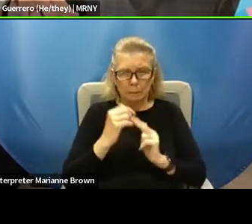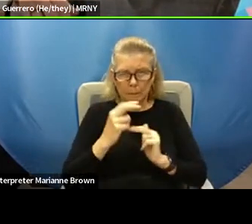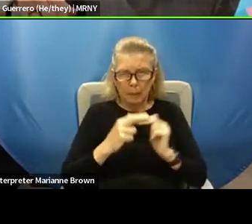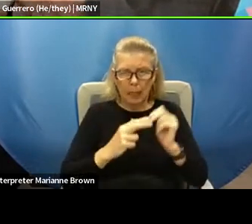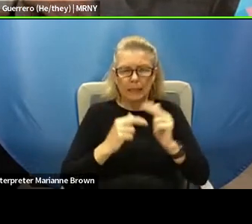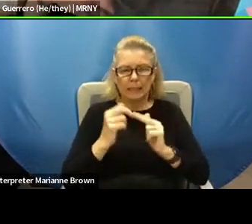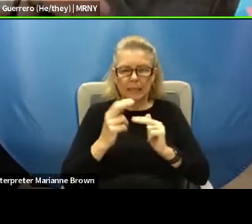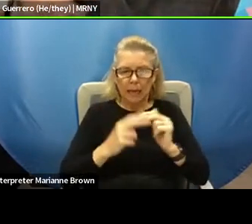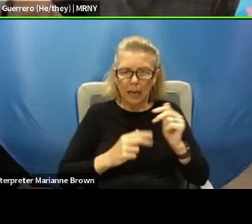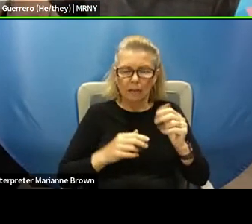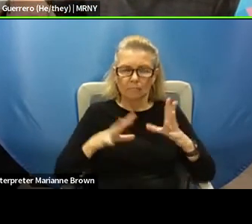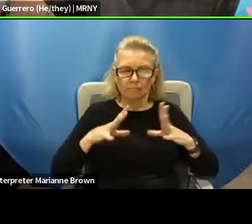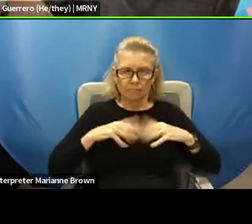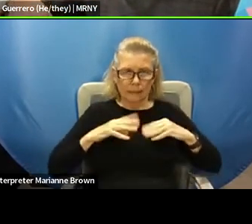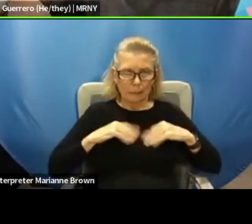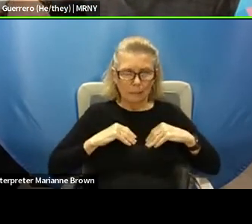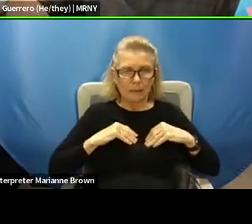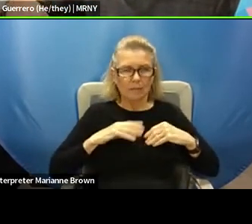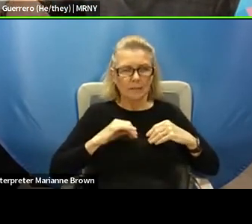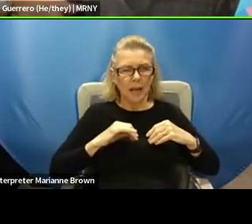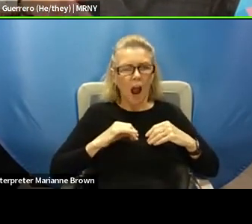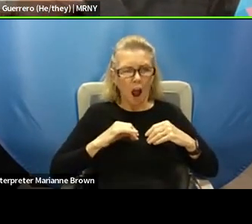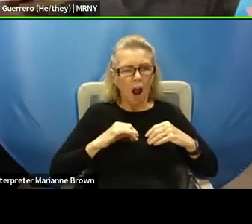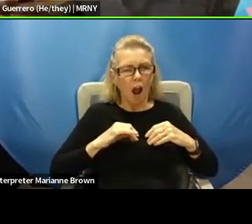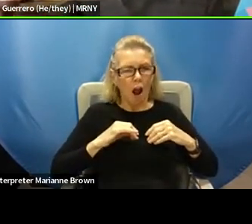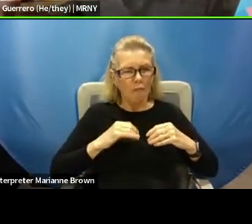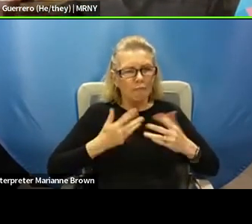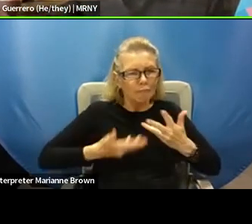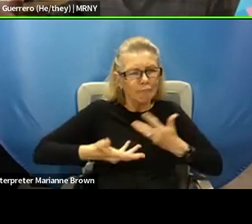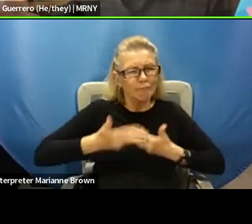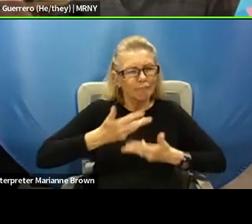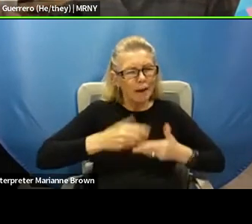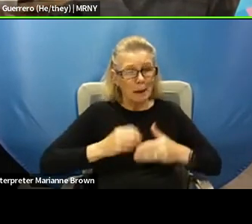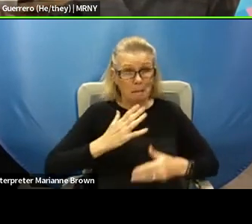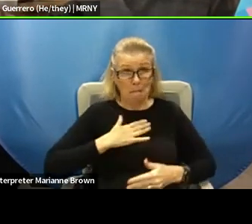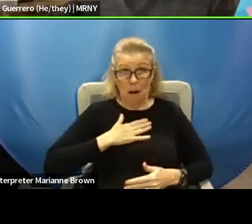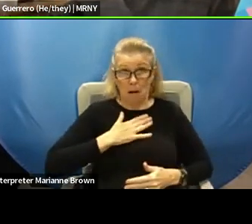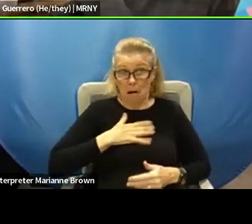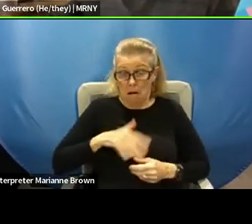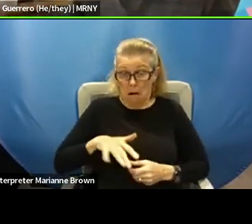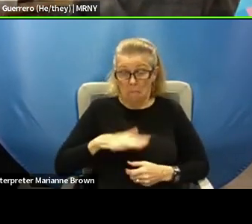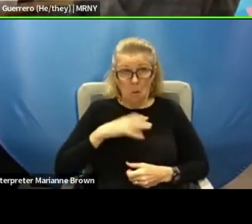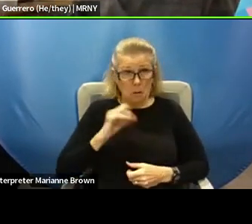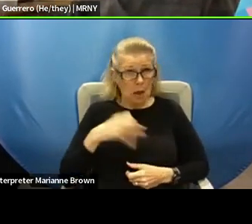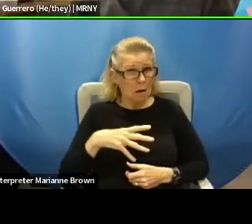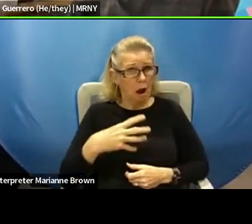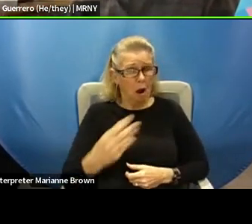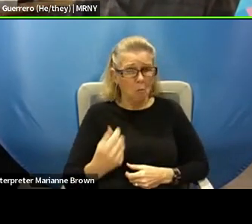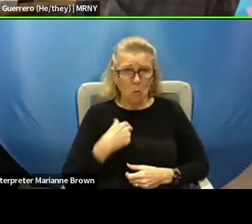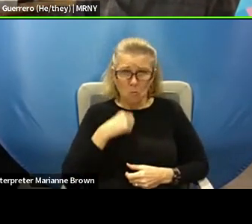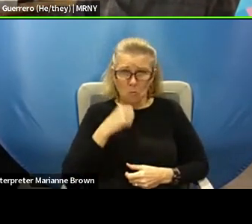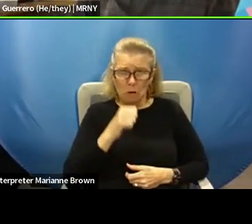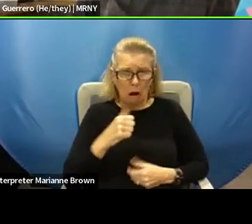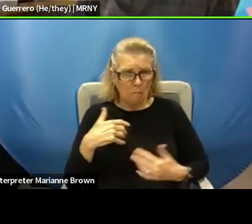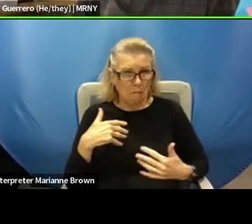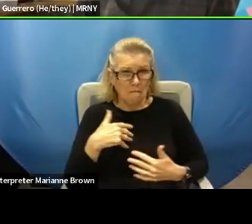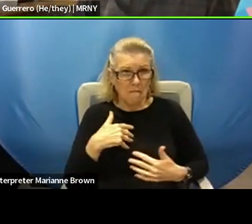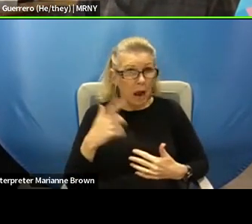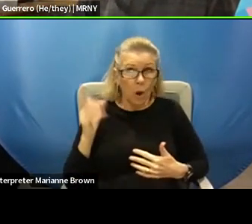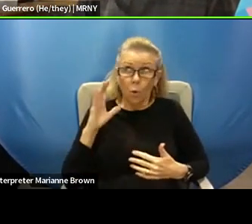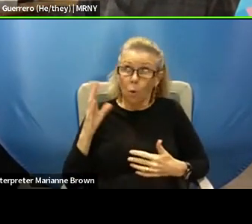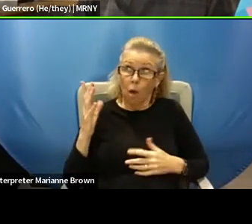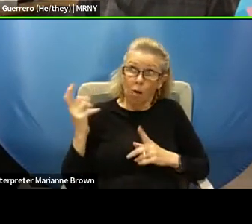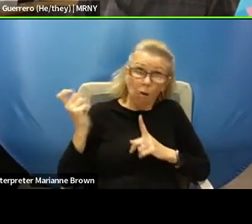my neighborhood so that we can go outside without the fear of facing violence.